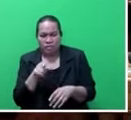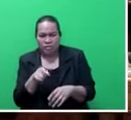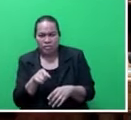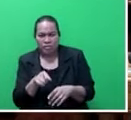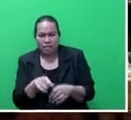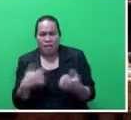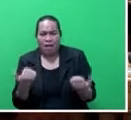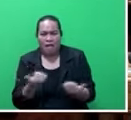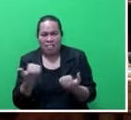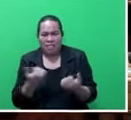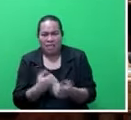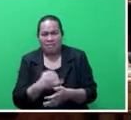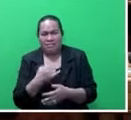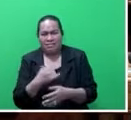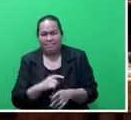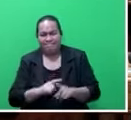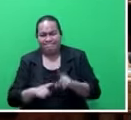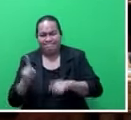That is what we look to.